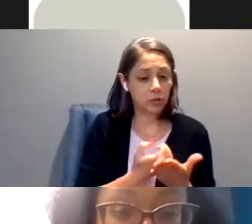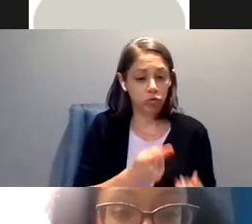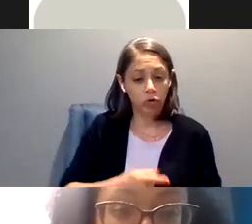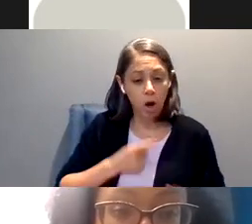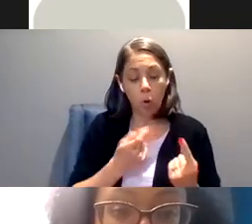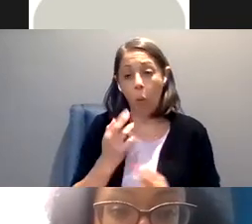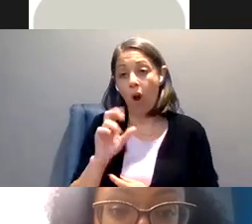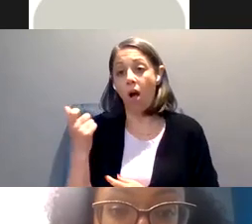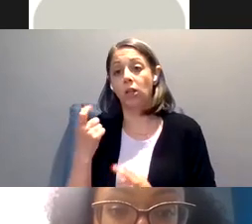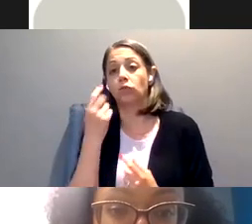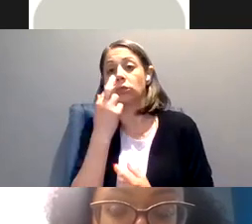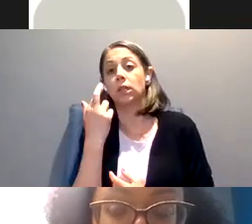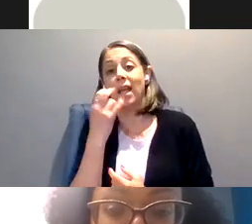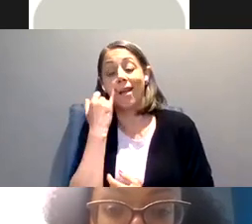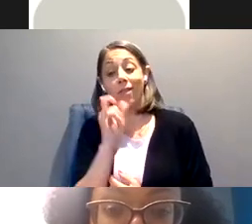if that business